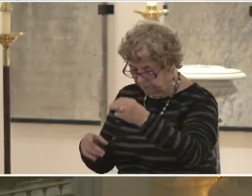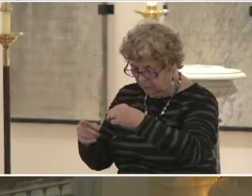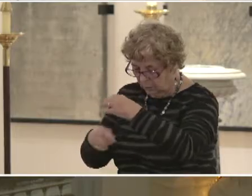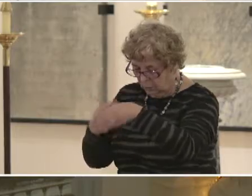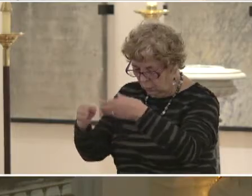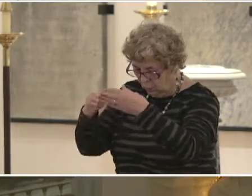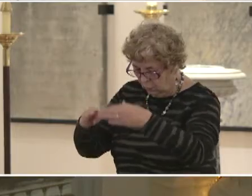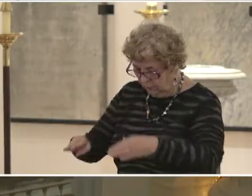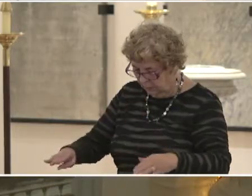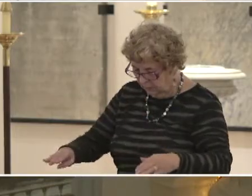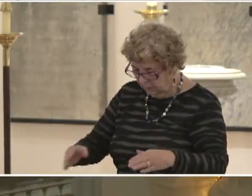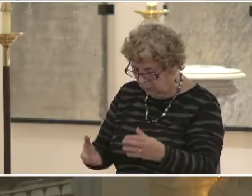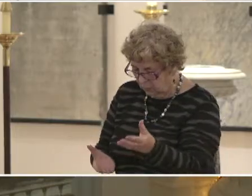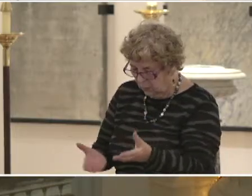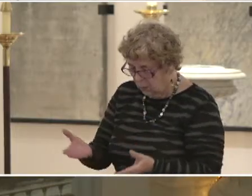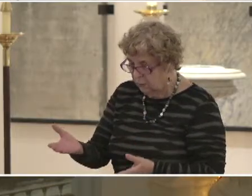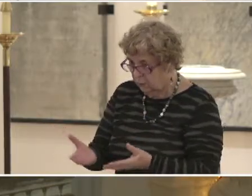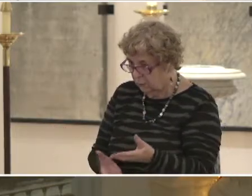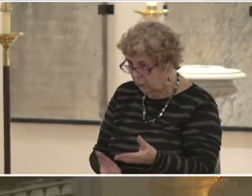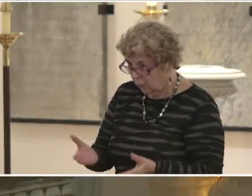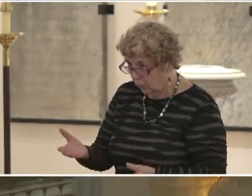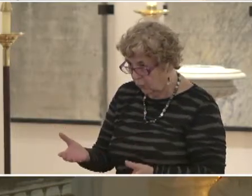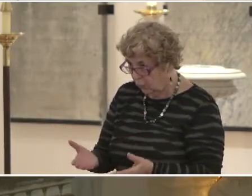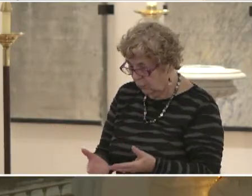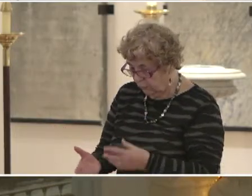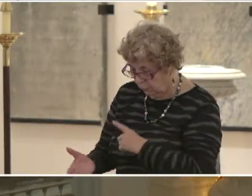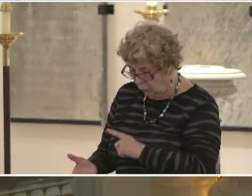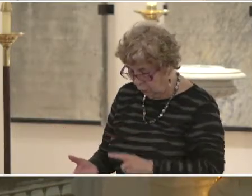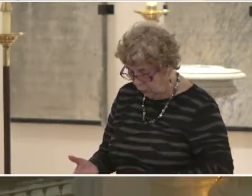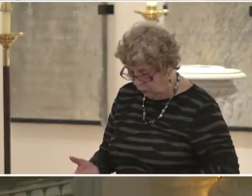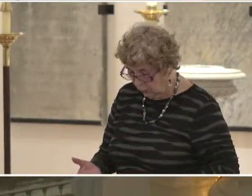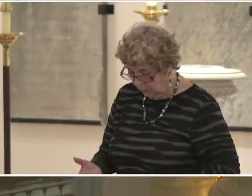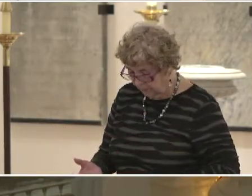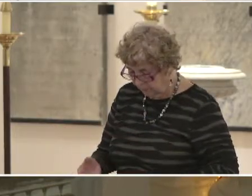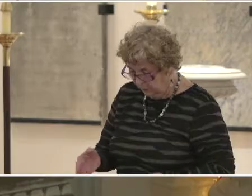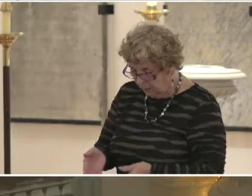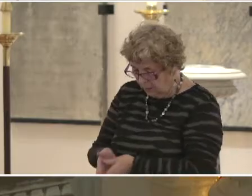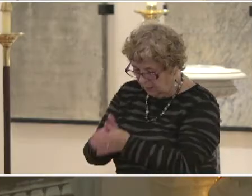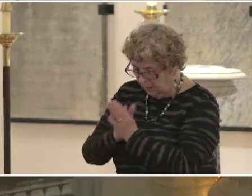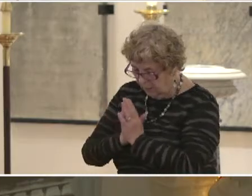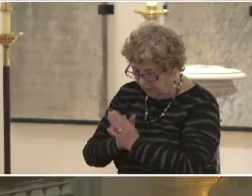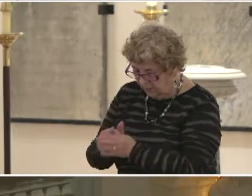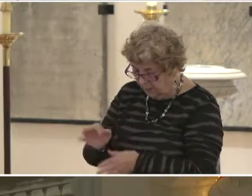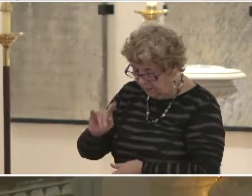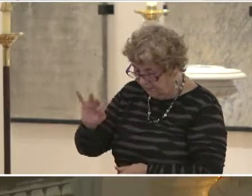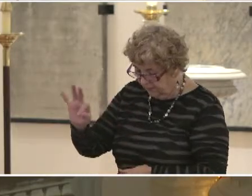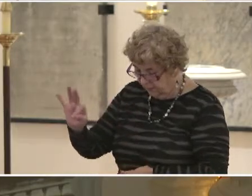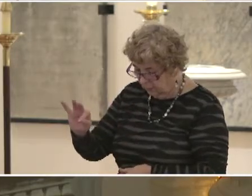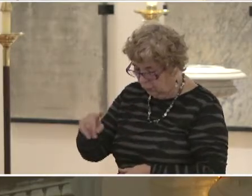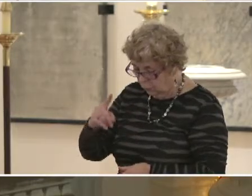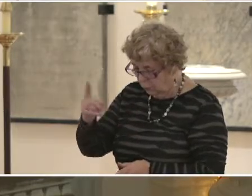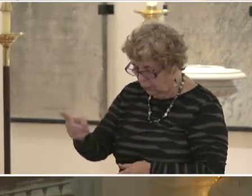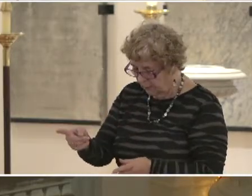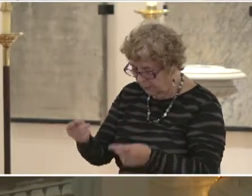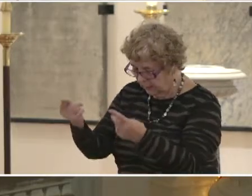And in life and death, in the darkness and the light, go in